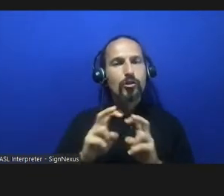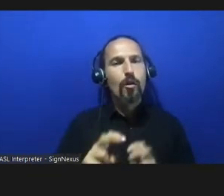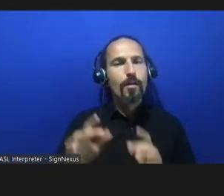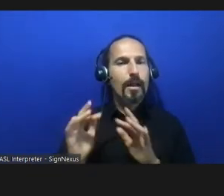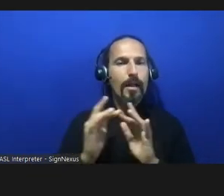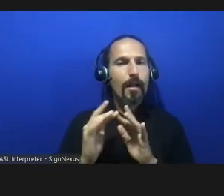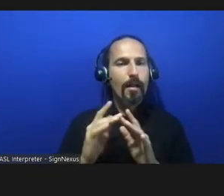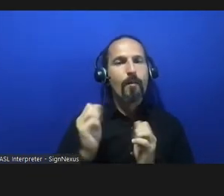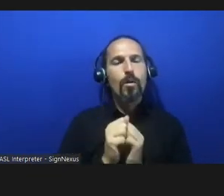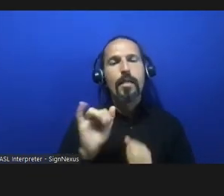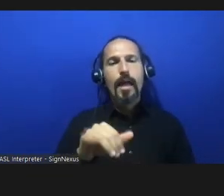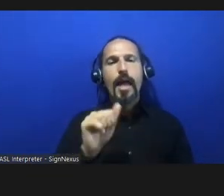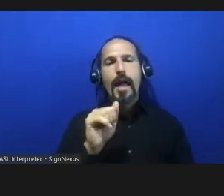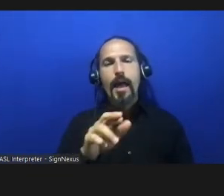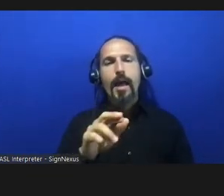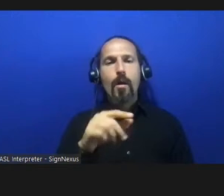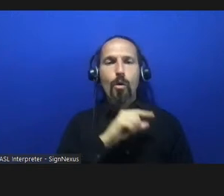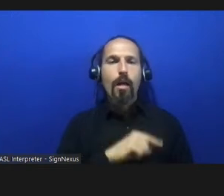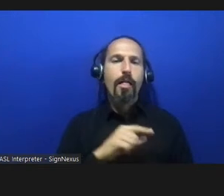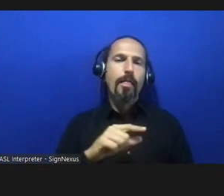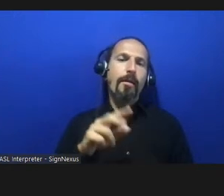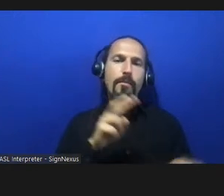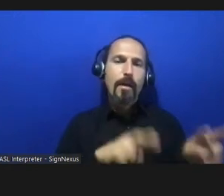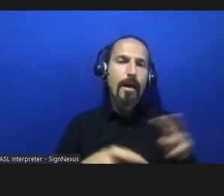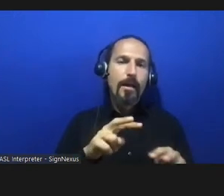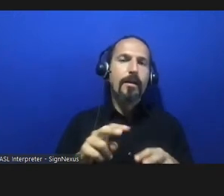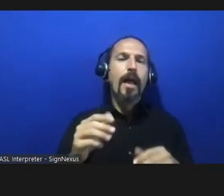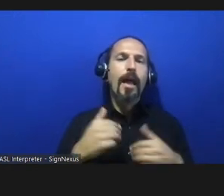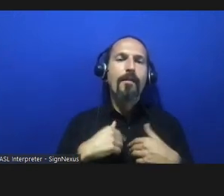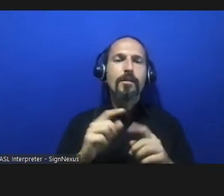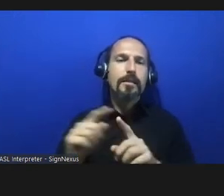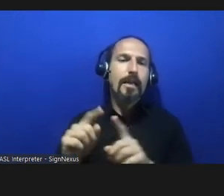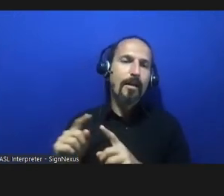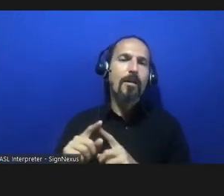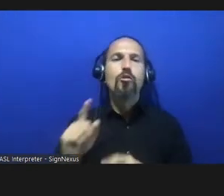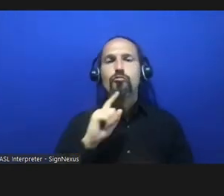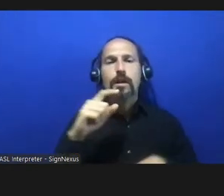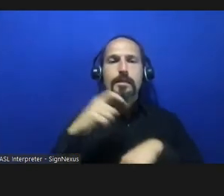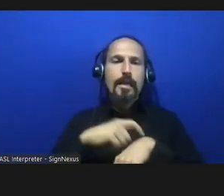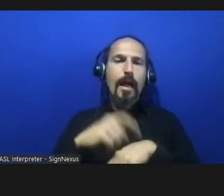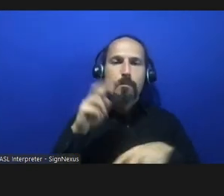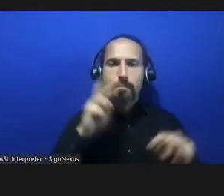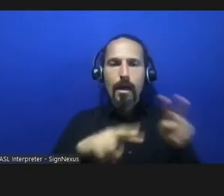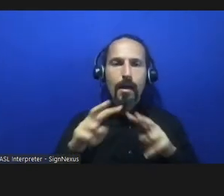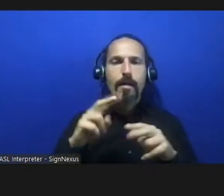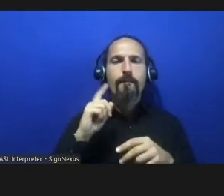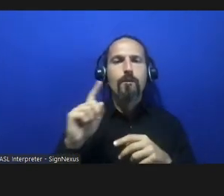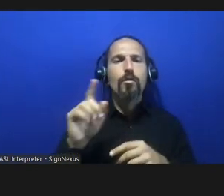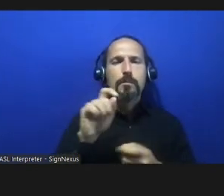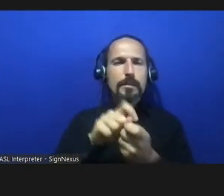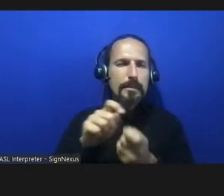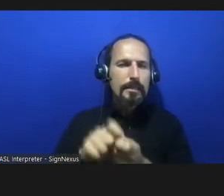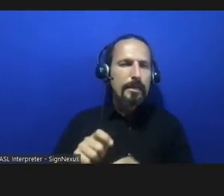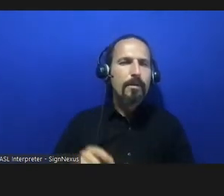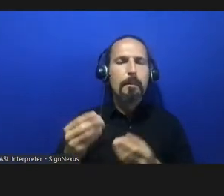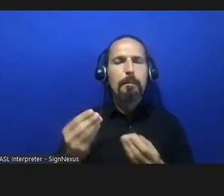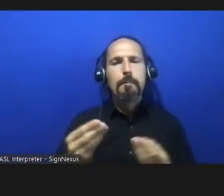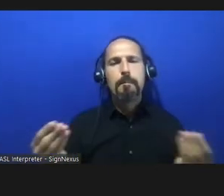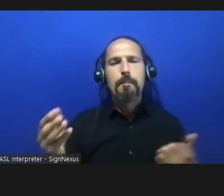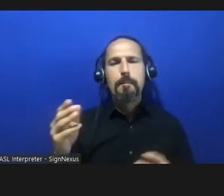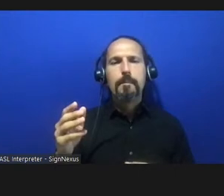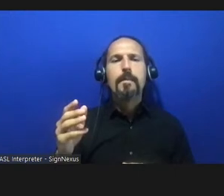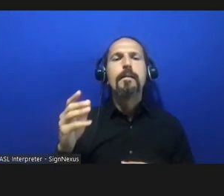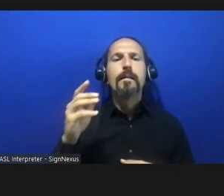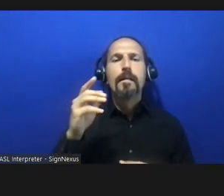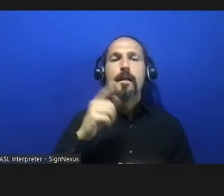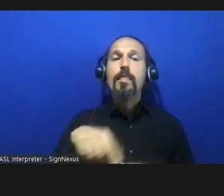air quality monitors this will be supplemented by a small number of real-time monitors for particulate matter also based